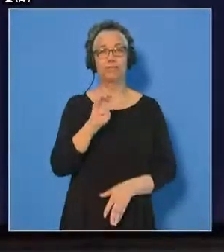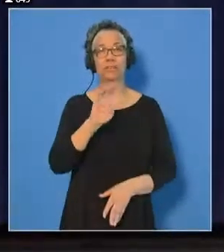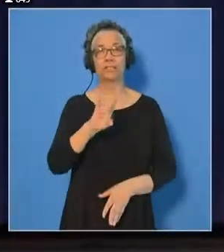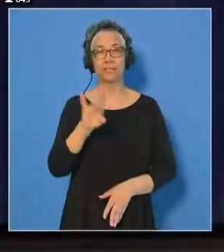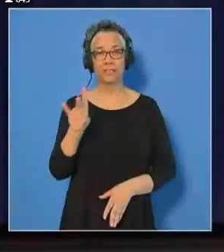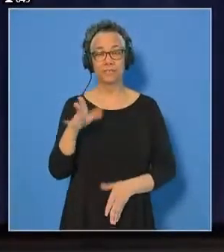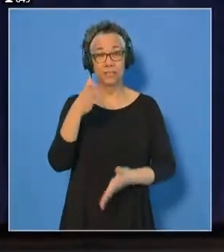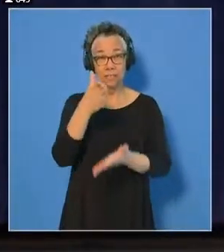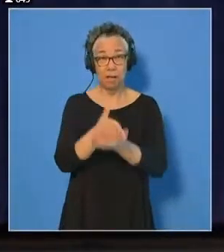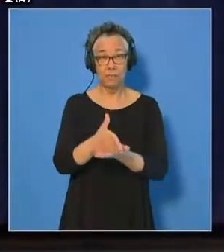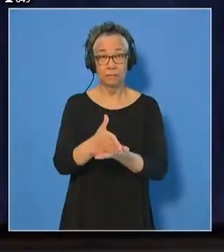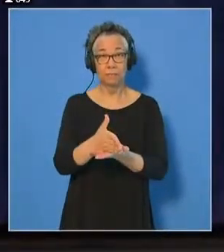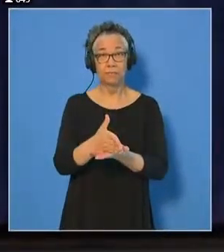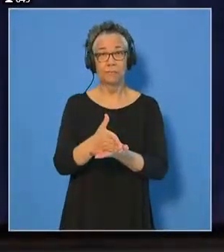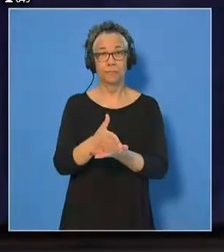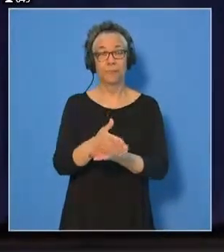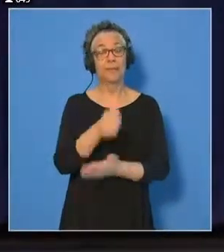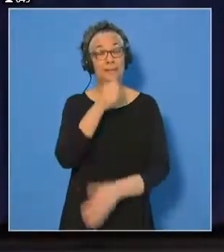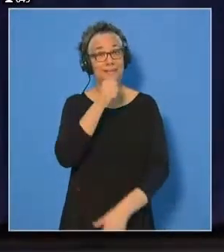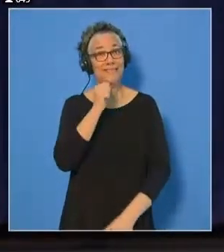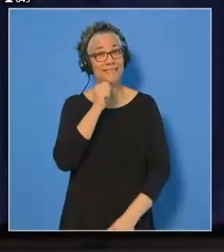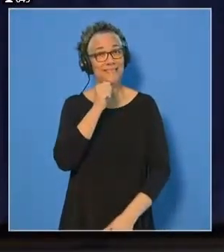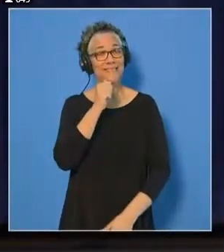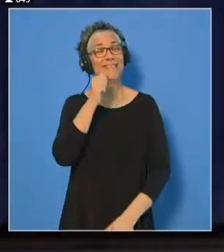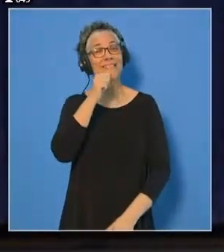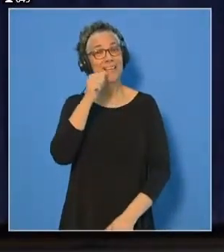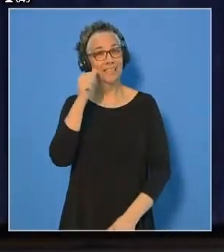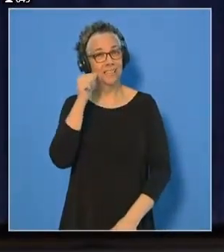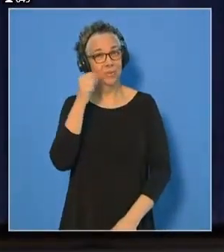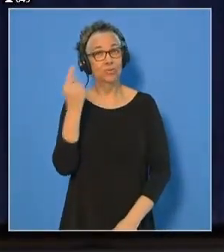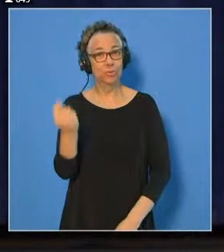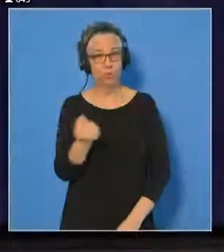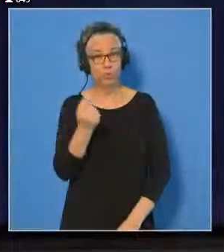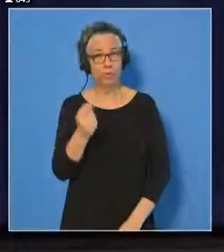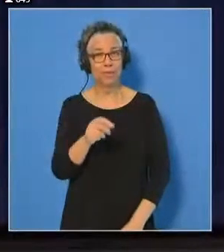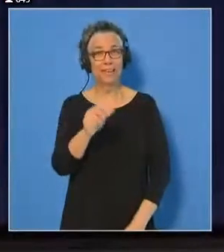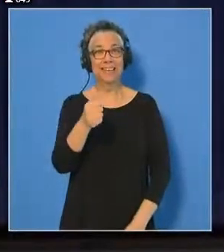11,477 stops, and yesterday, Tuesday, there were